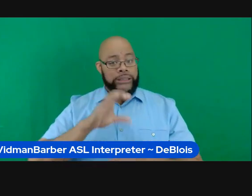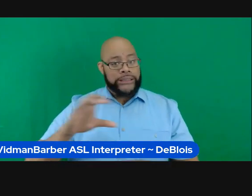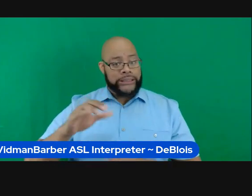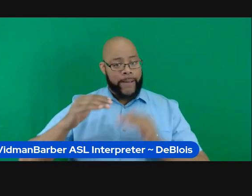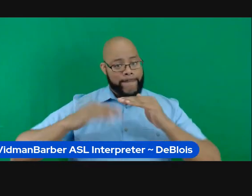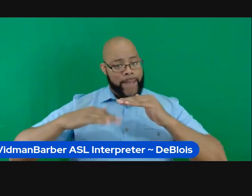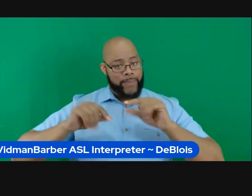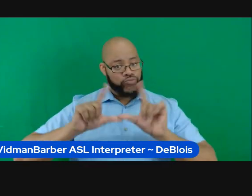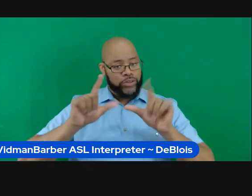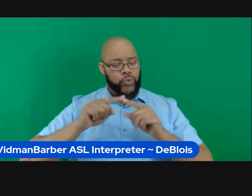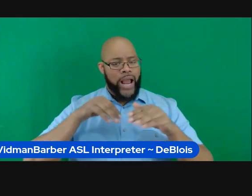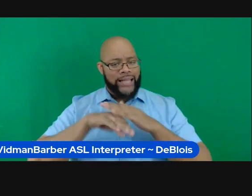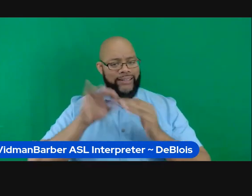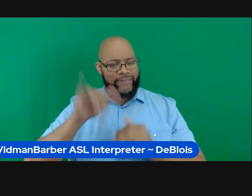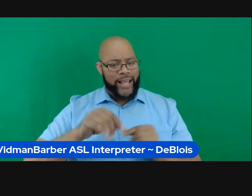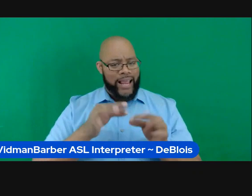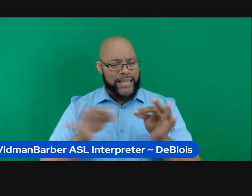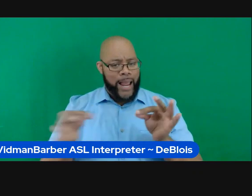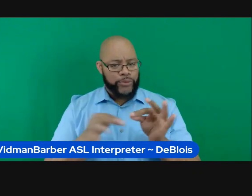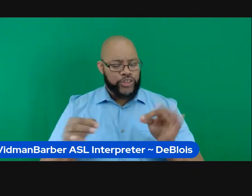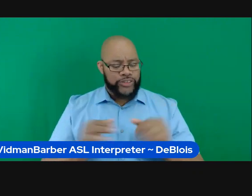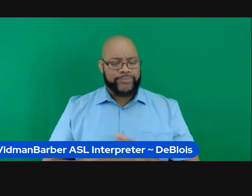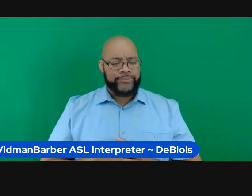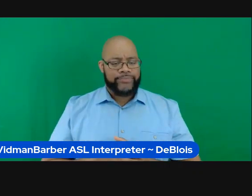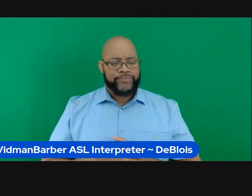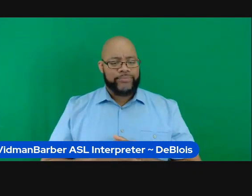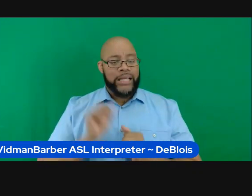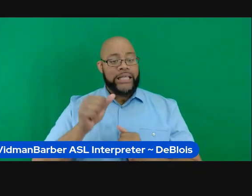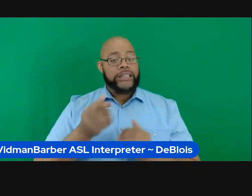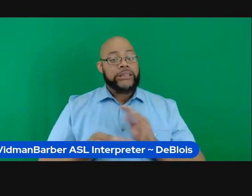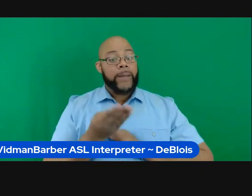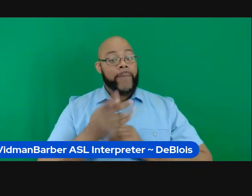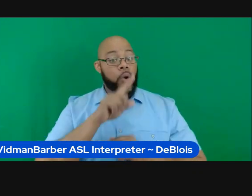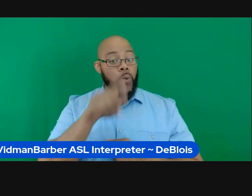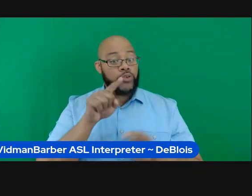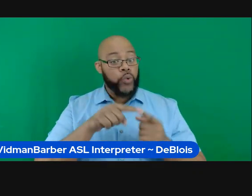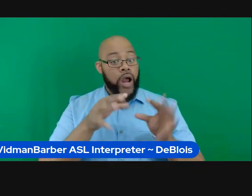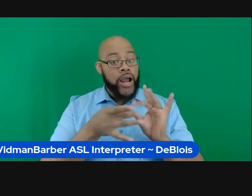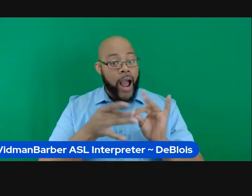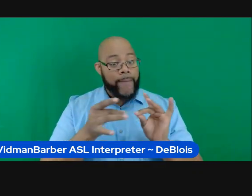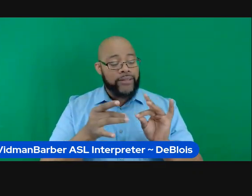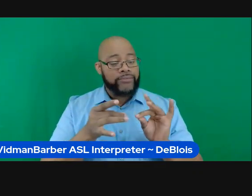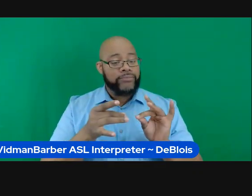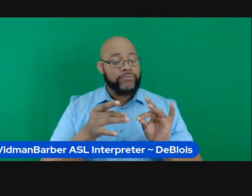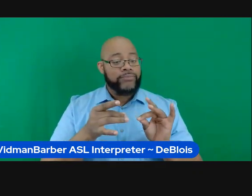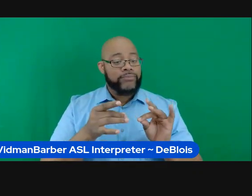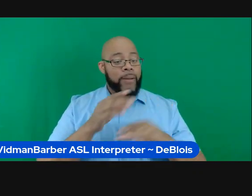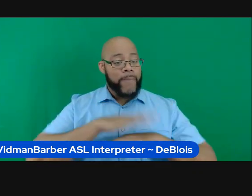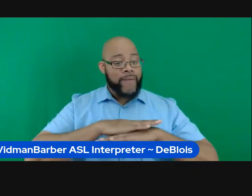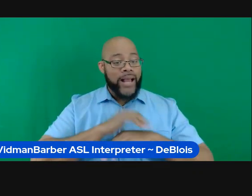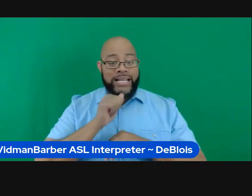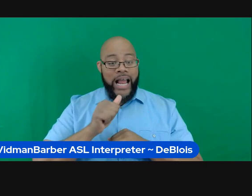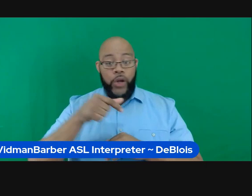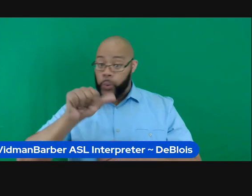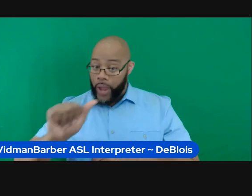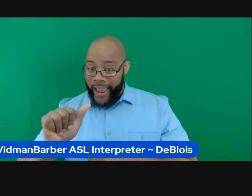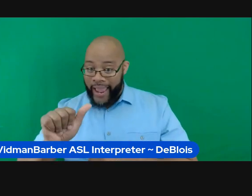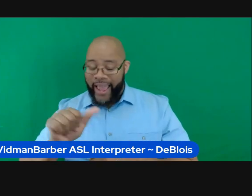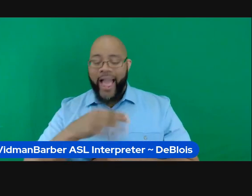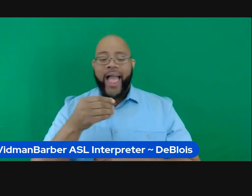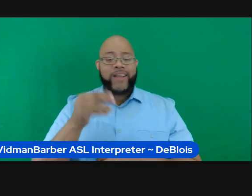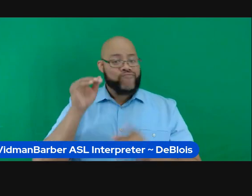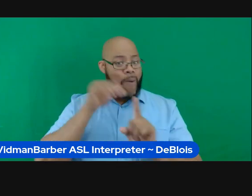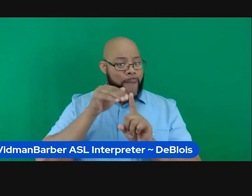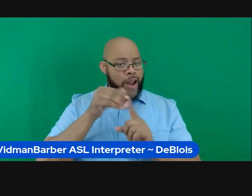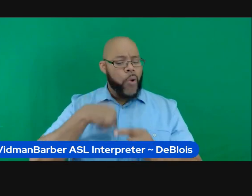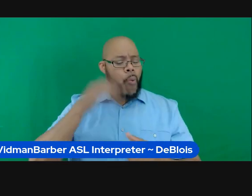of the screen to access those captions. You can submit questions to the comment function on the platform, not the Q&A. And as a